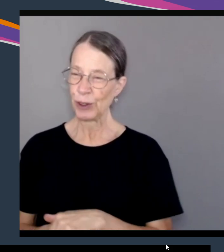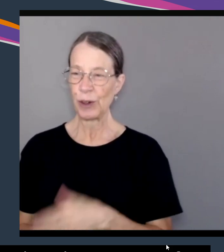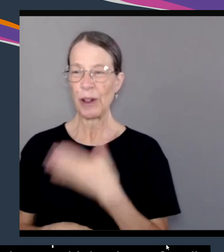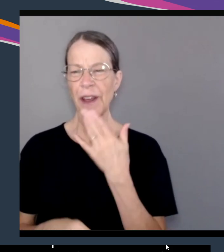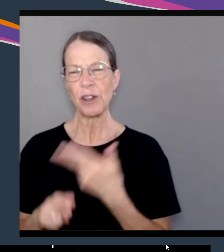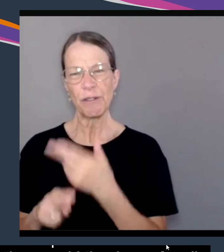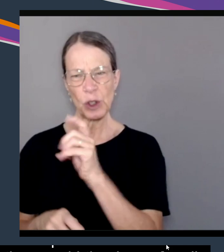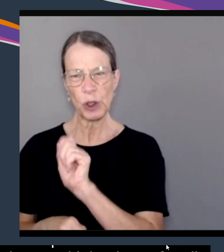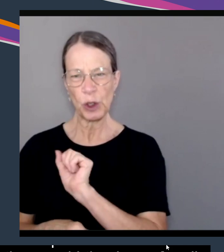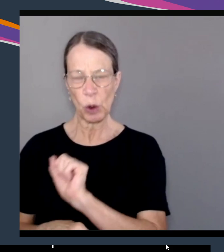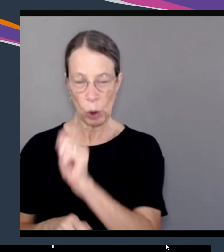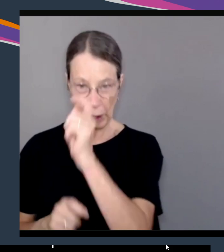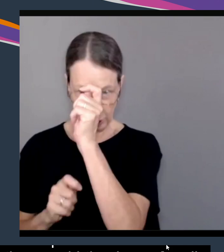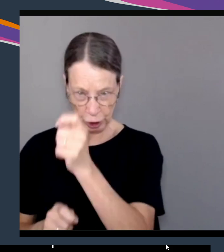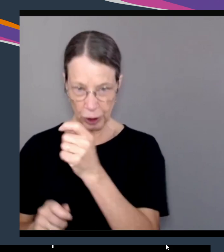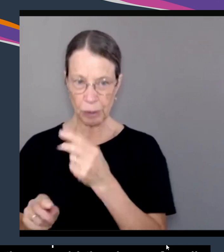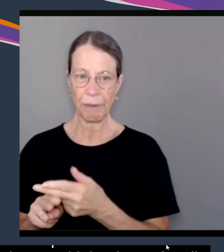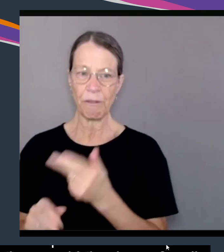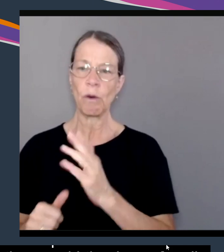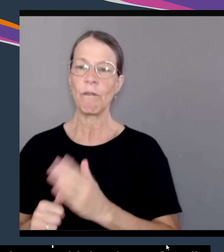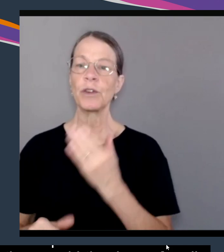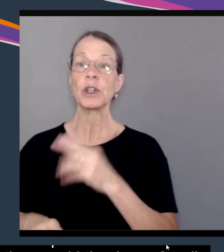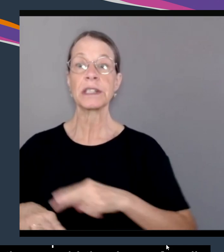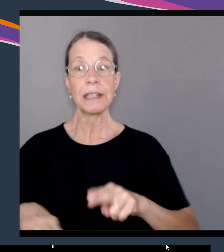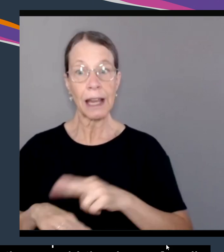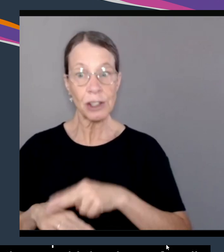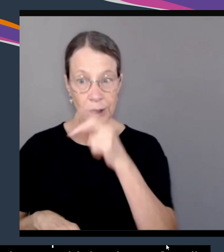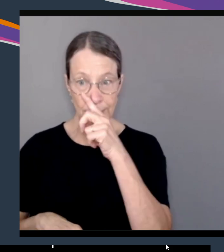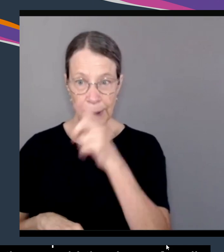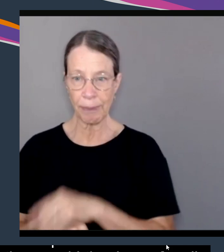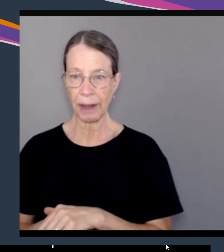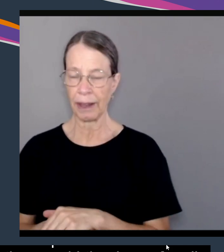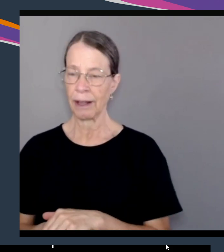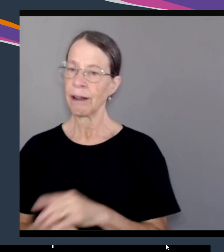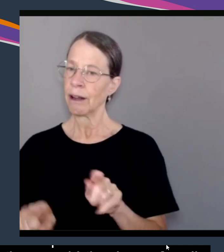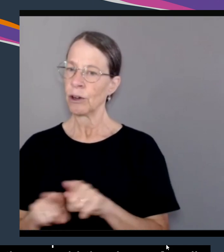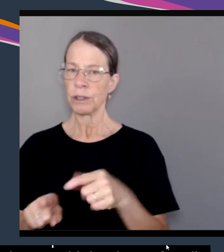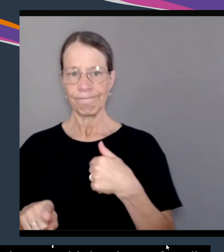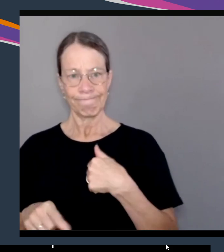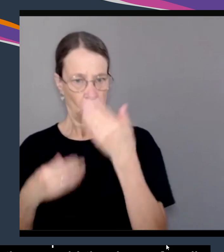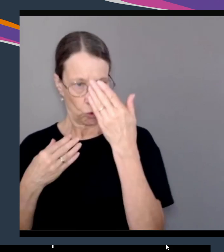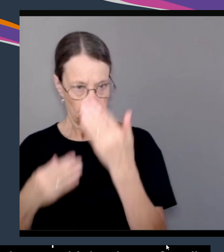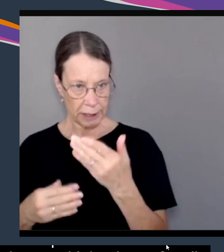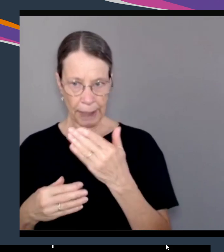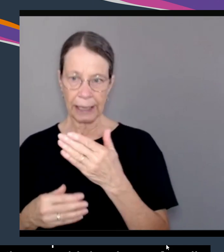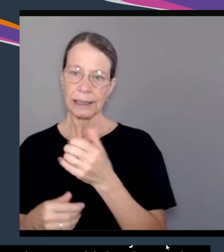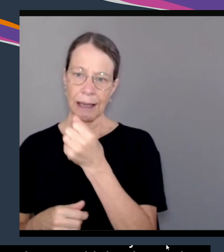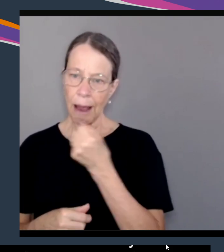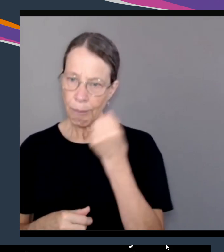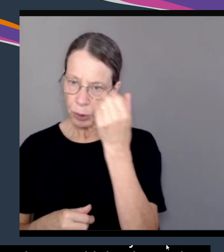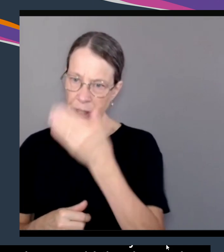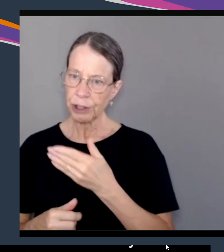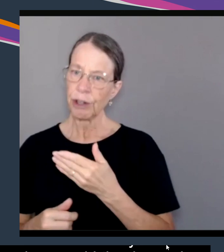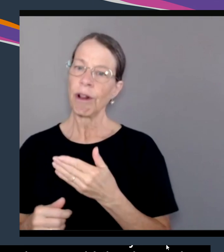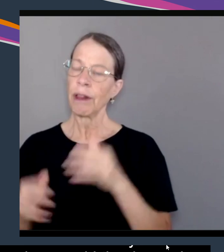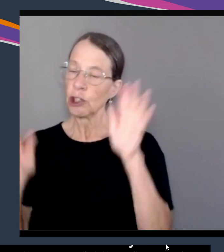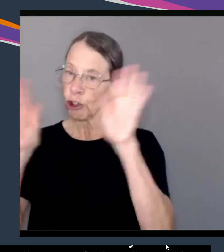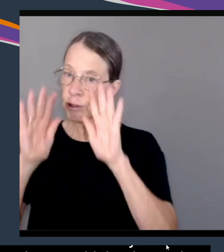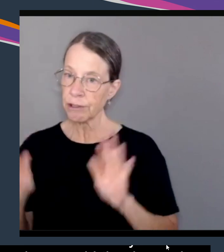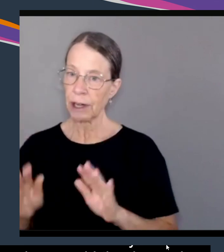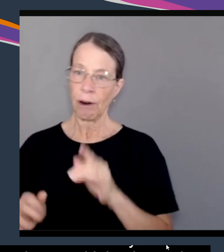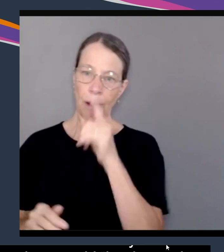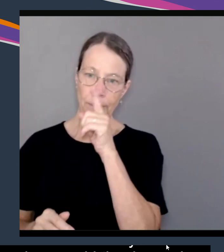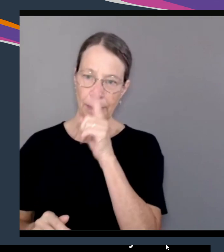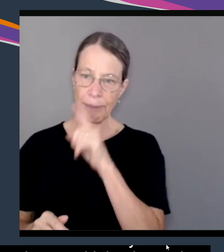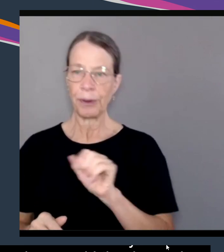First Nations people, and I extend my respect to Aboriginal and Torres Strait Islander people, to their elders past and